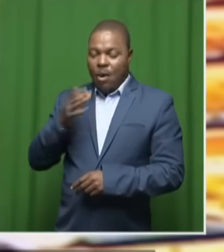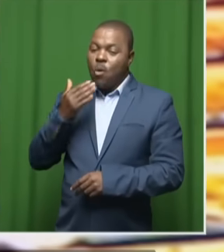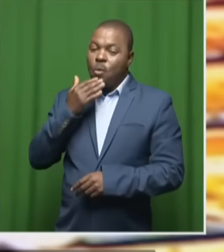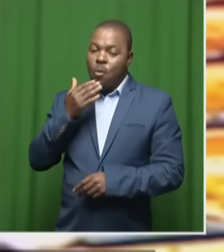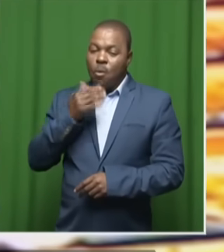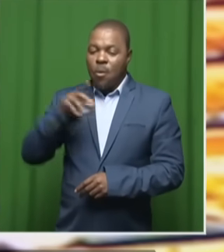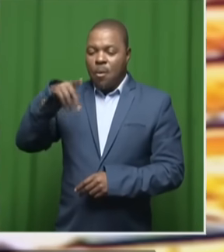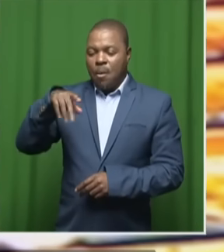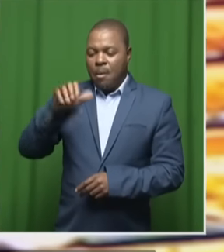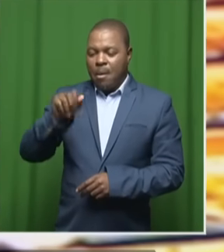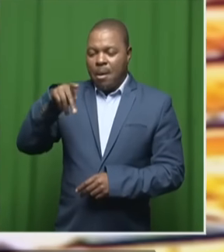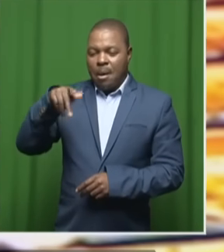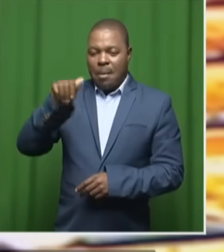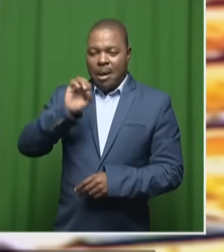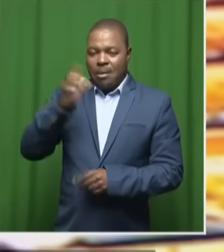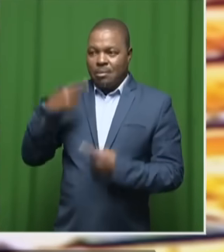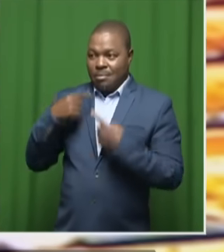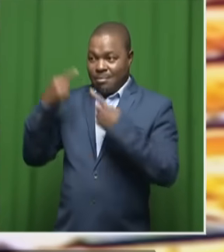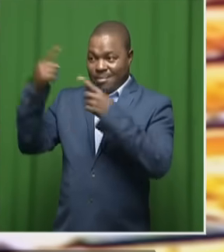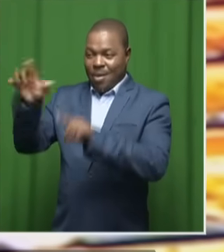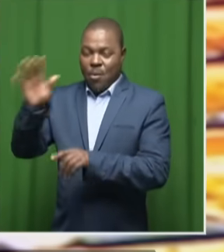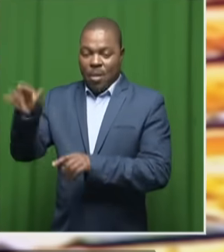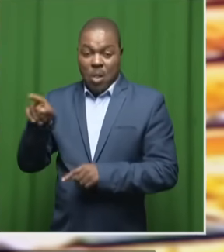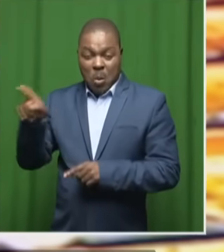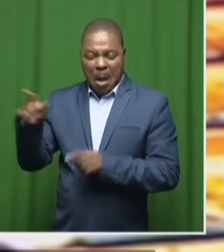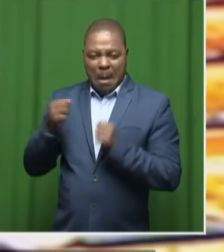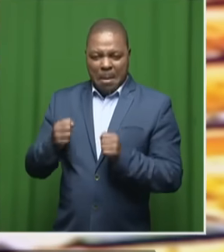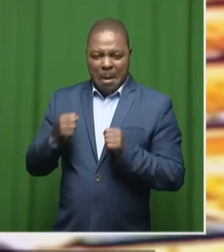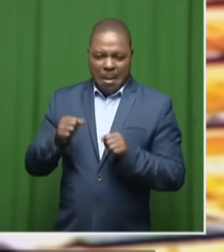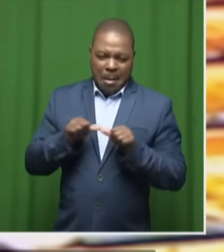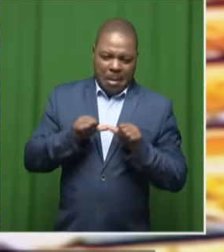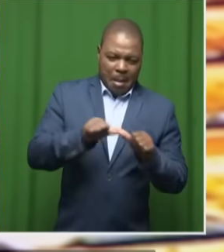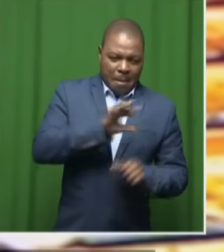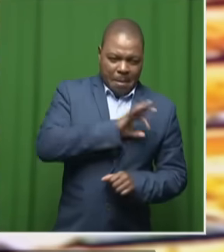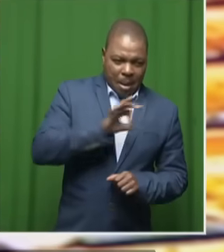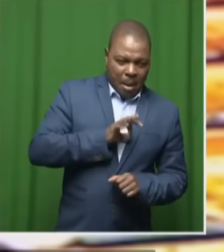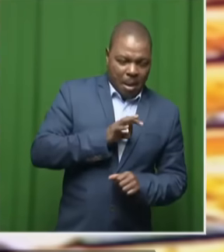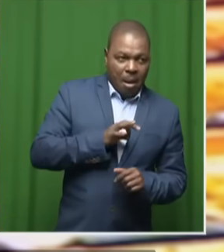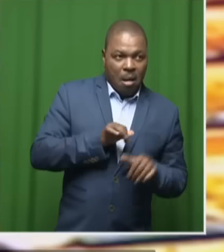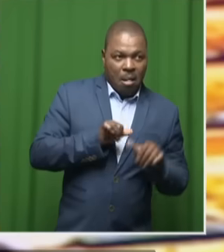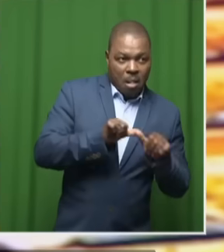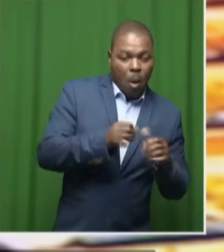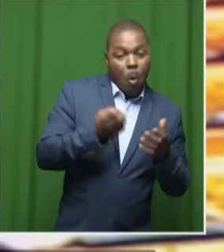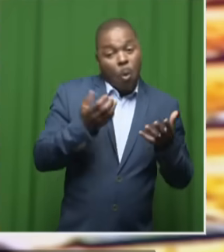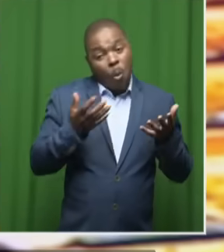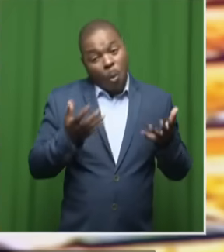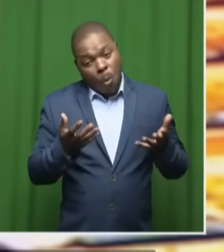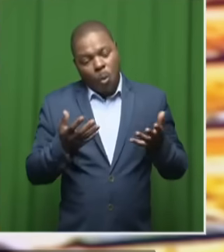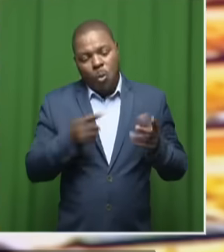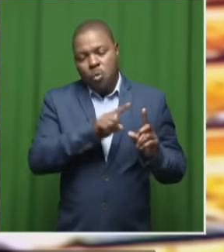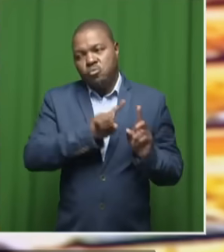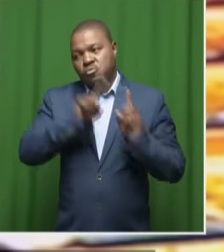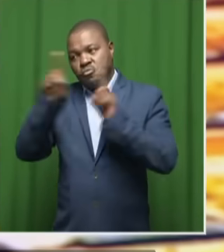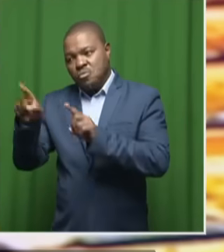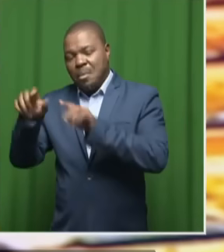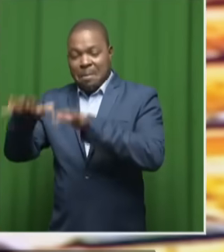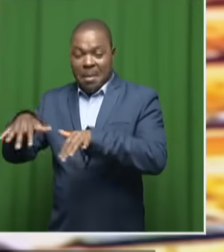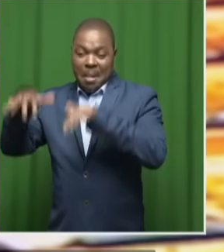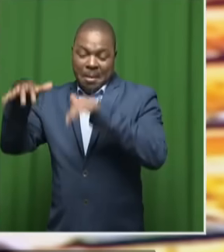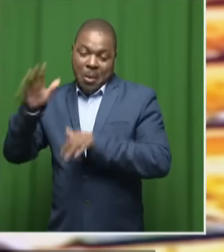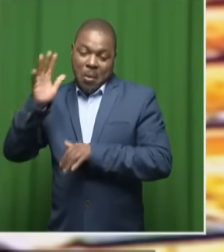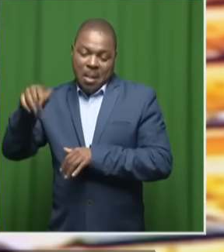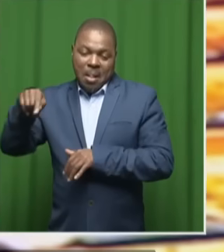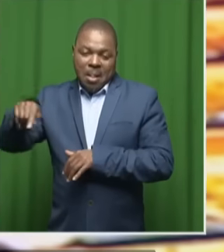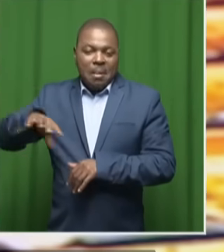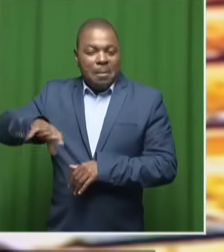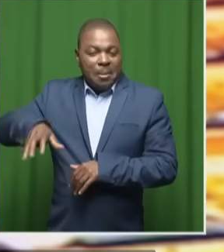We don't know whether he will opt to stay as the mayor of Umgeni, or he will go and take his seat in